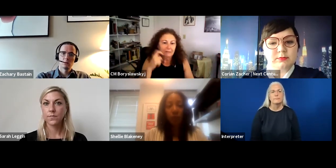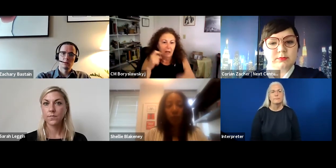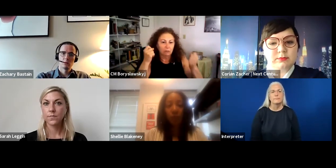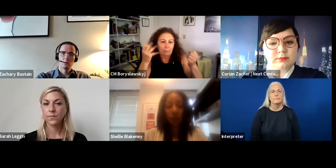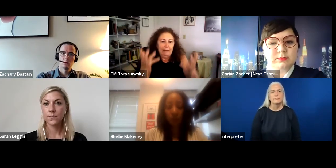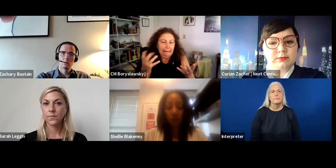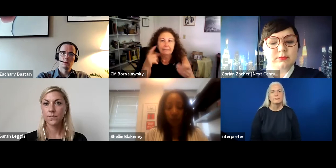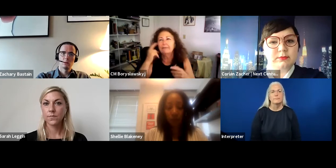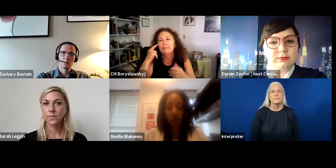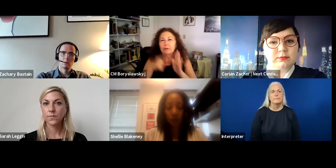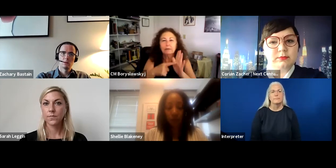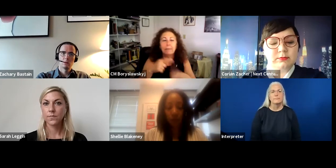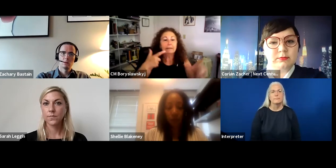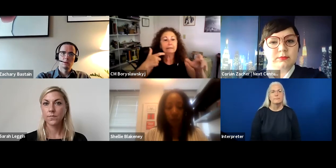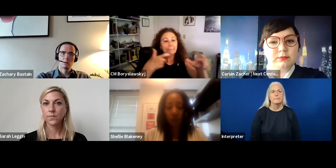calls.